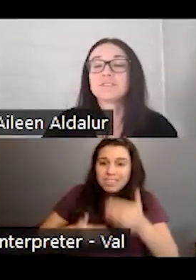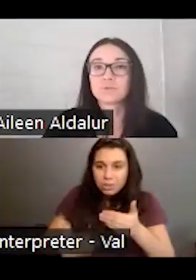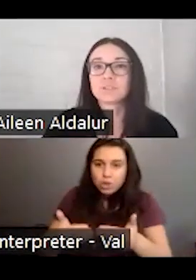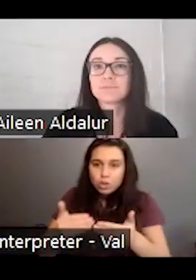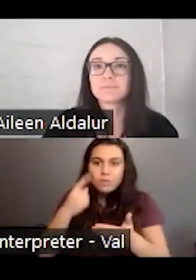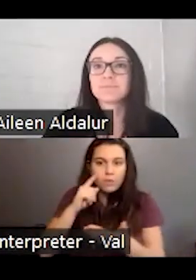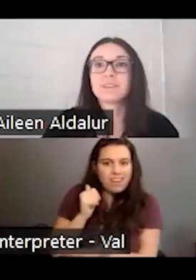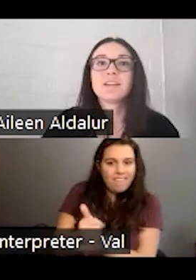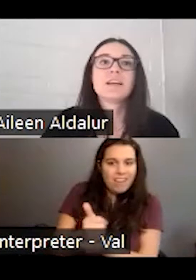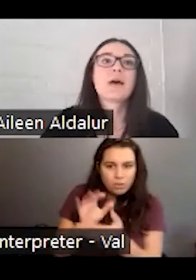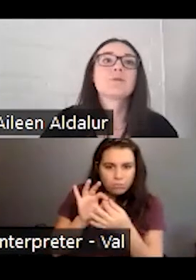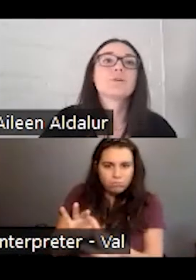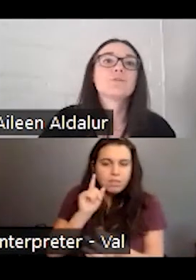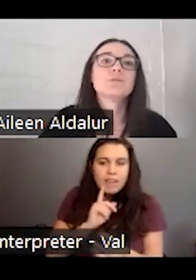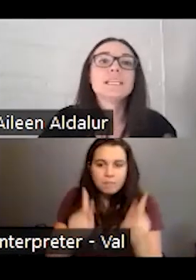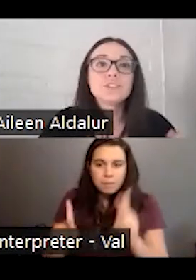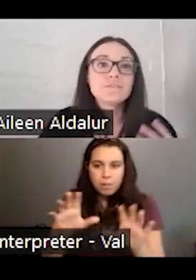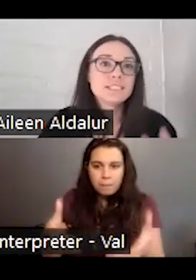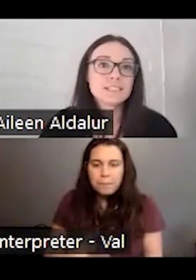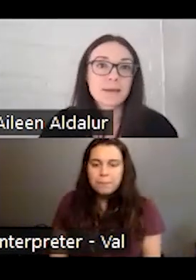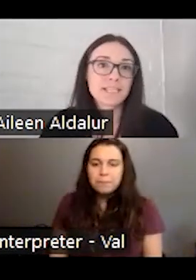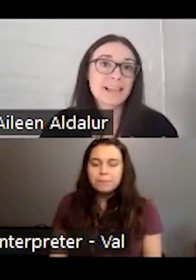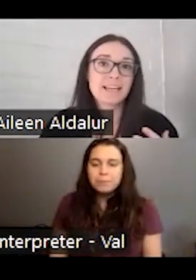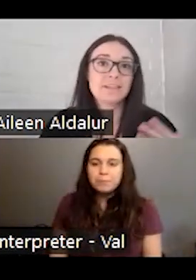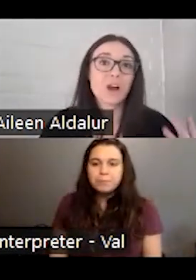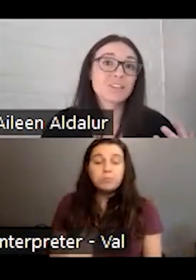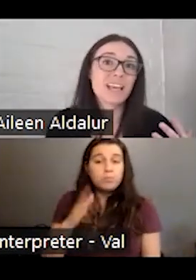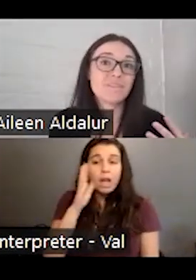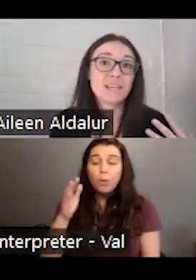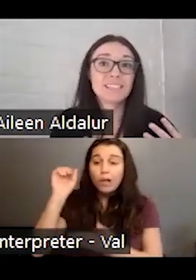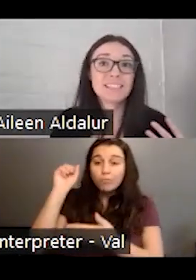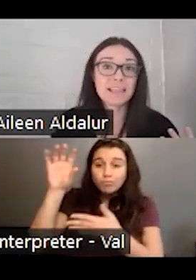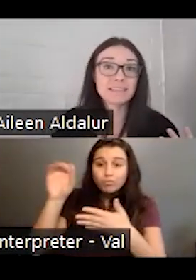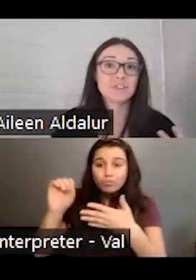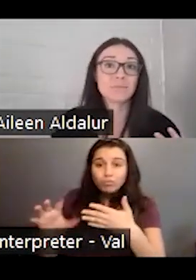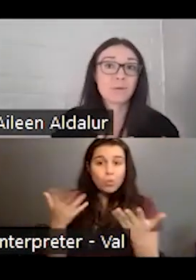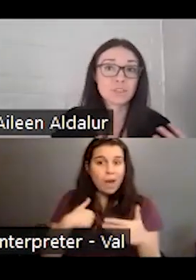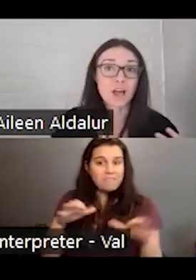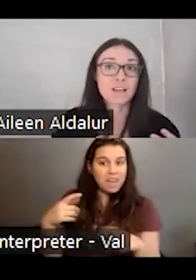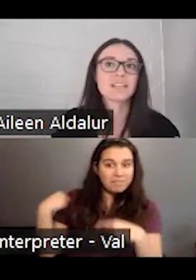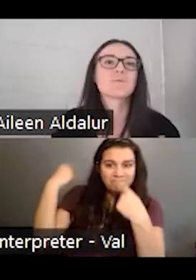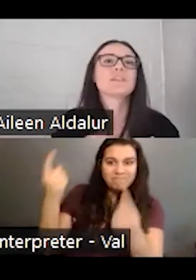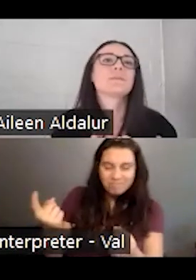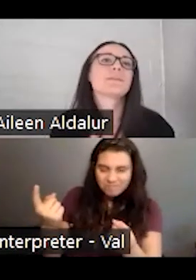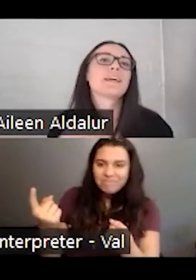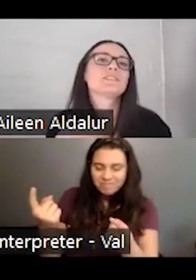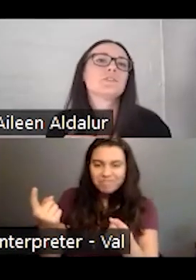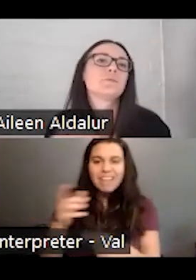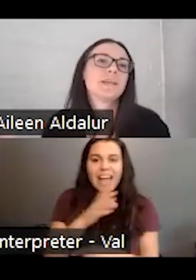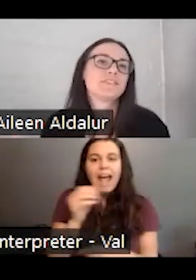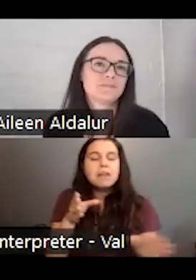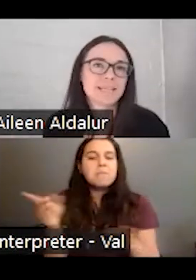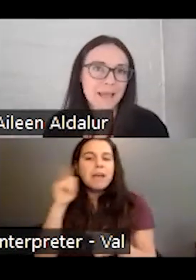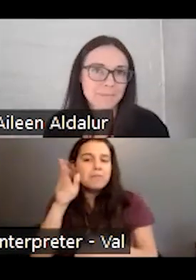with deaf individuals. I will go through each of these steps, highlighting the progress I have made to date during my postdoc, as well as my plans